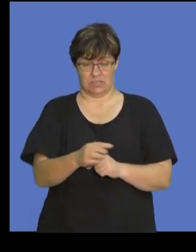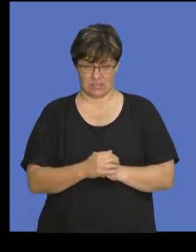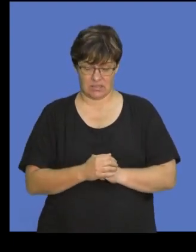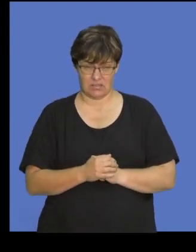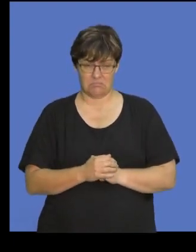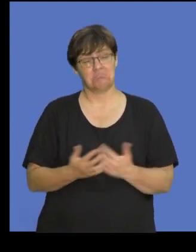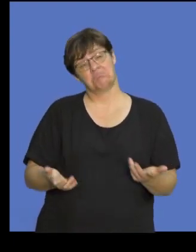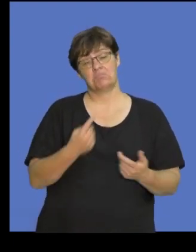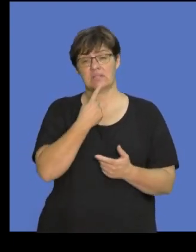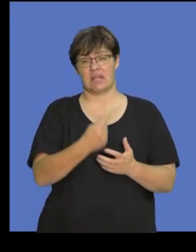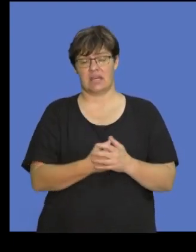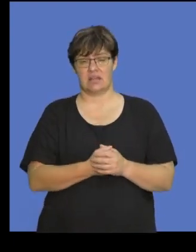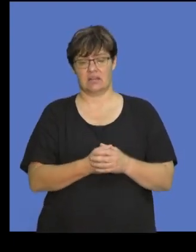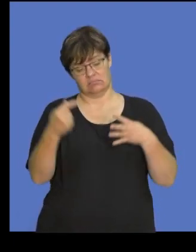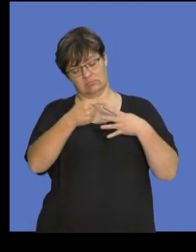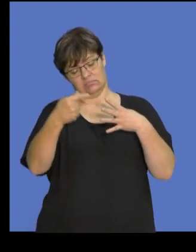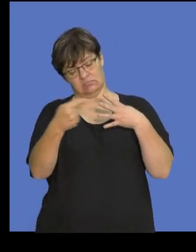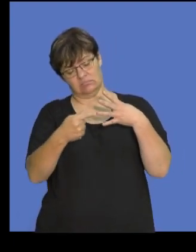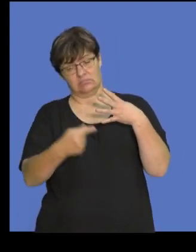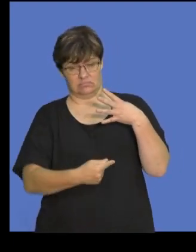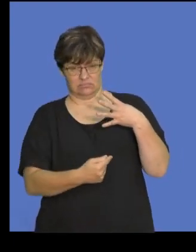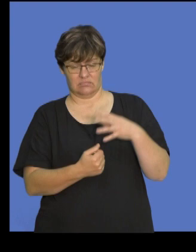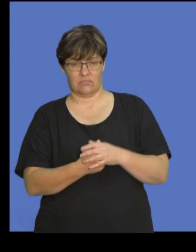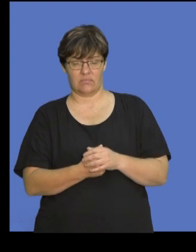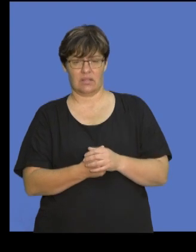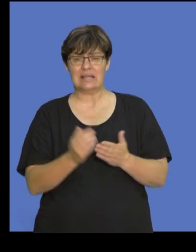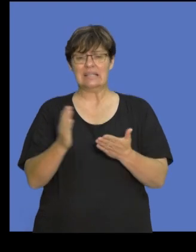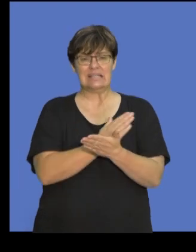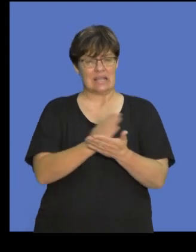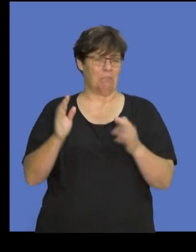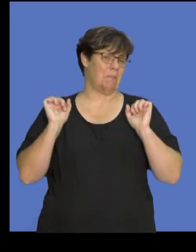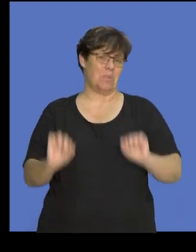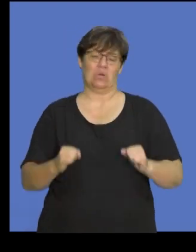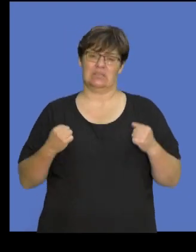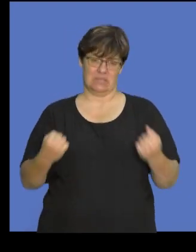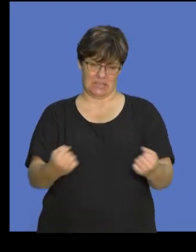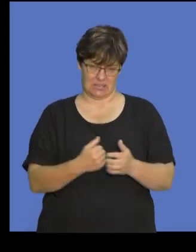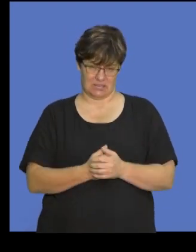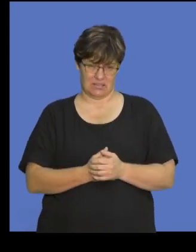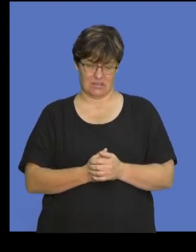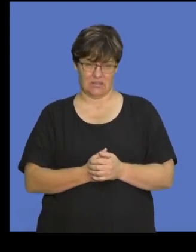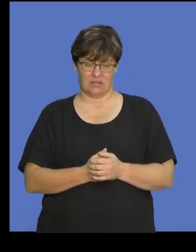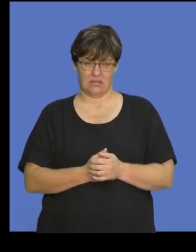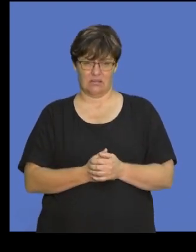about. We can say, of all events that we're looking at, some things are impossible,